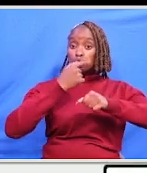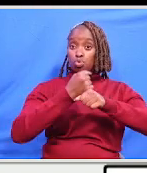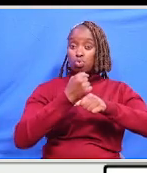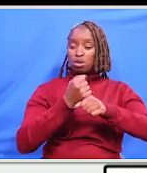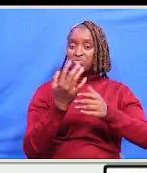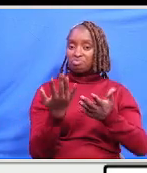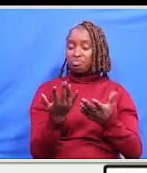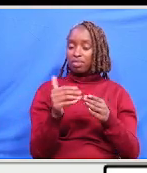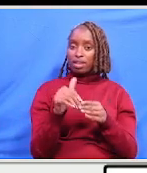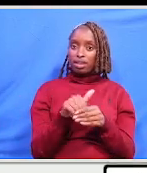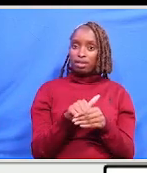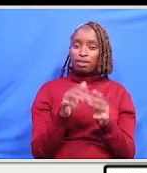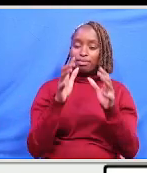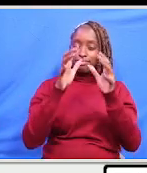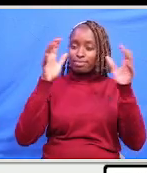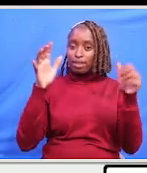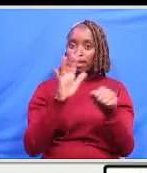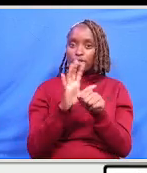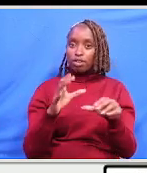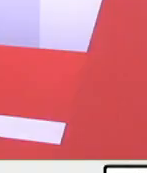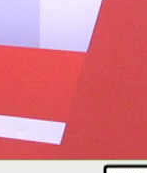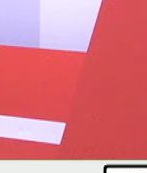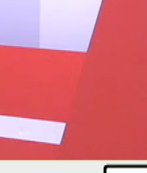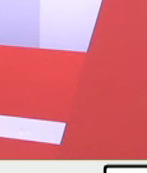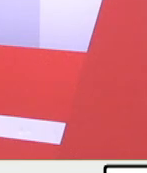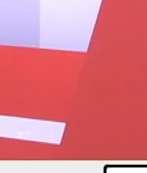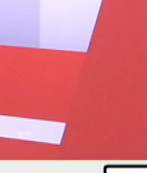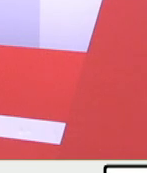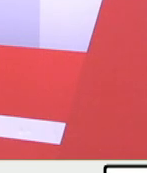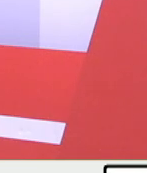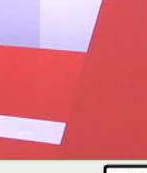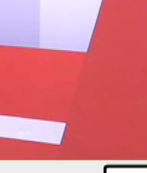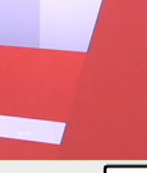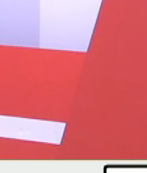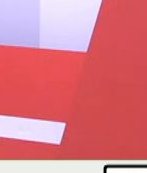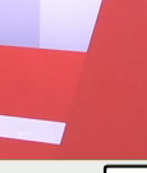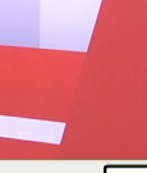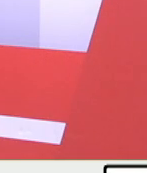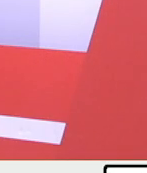in a very great company actually. That's my dream. Idara ya mazao